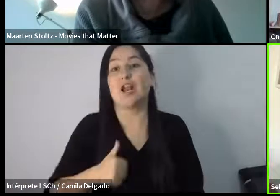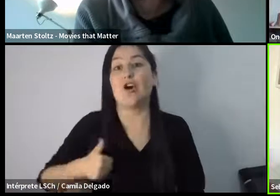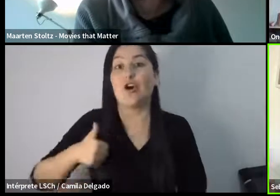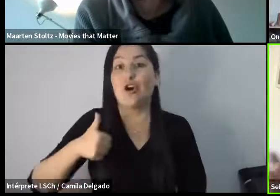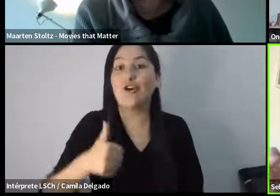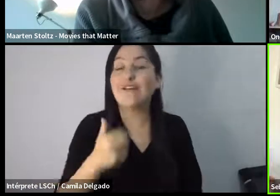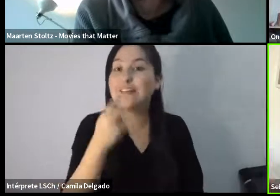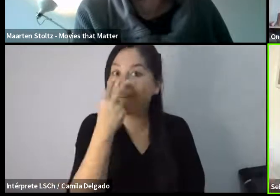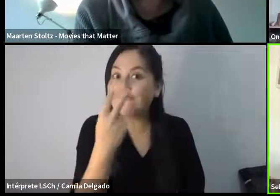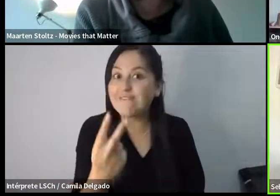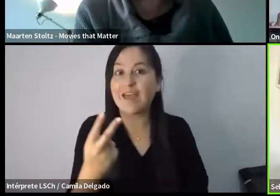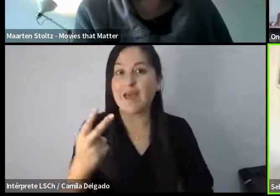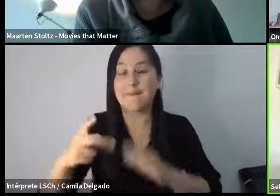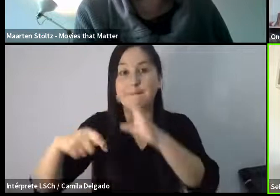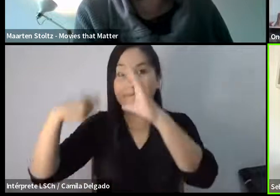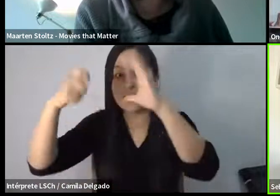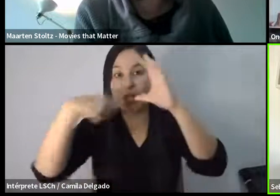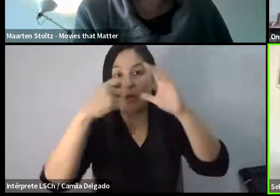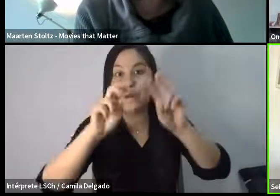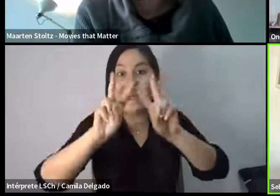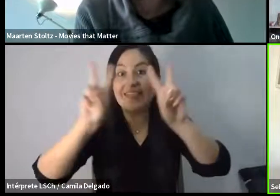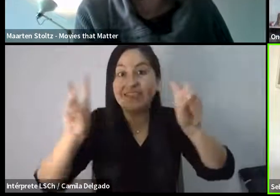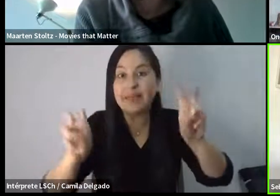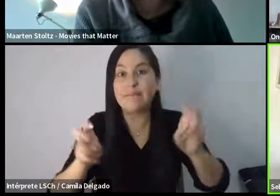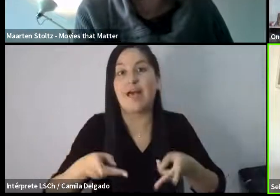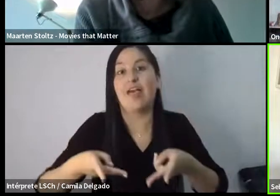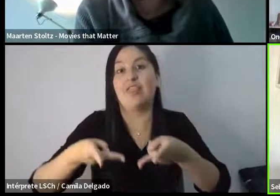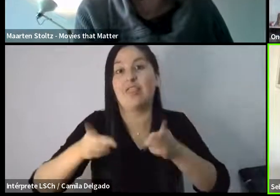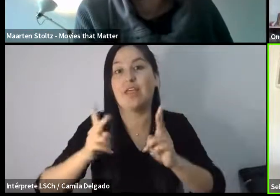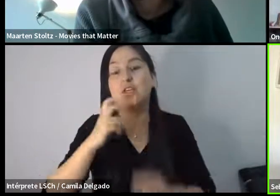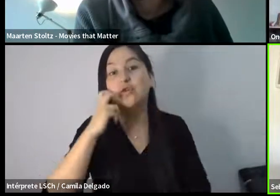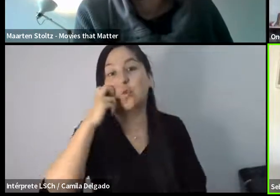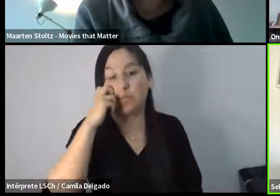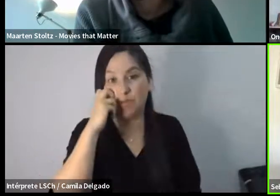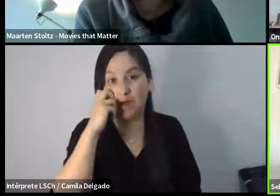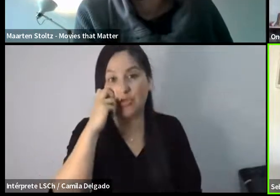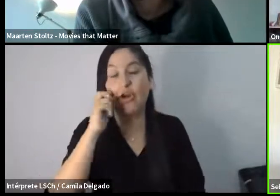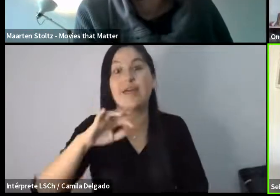sobre temáticas de derechos humanos en el mundo en general, ¿no?